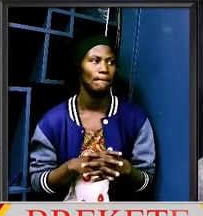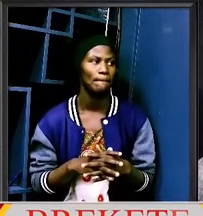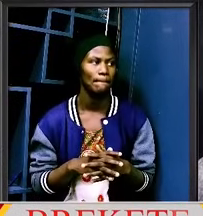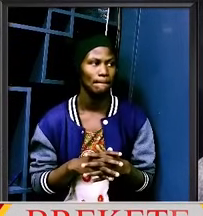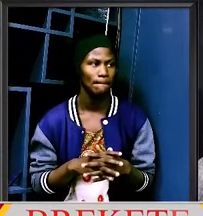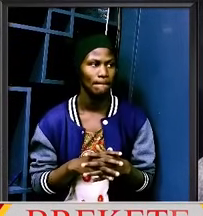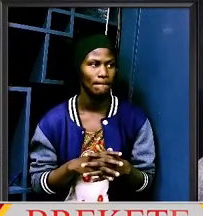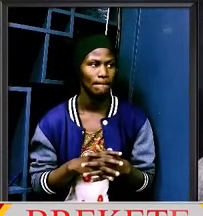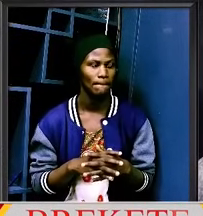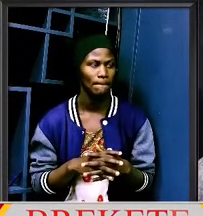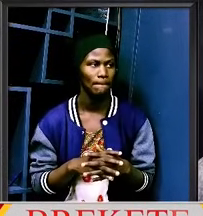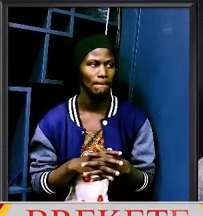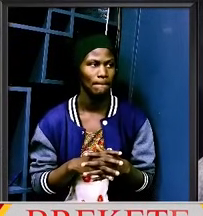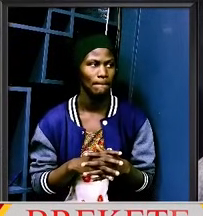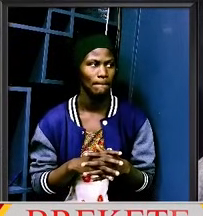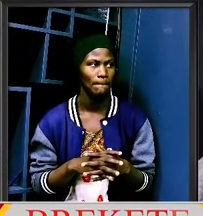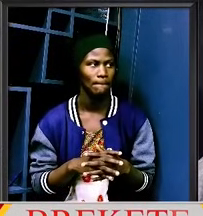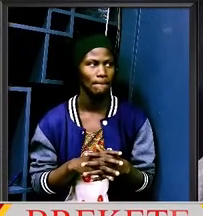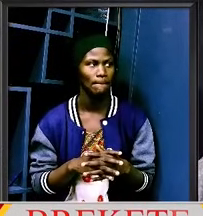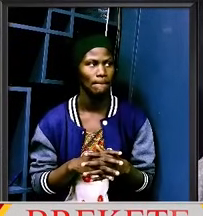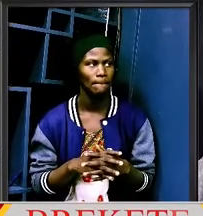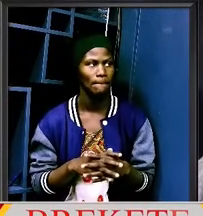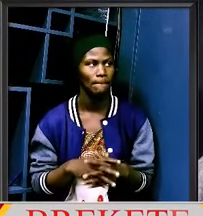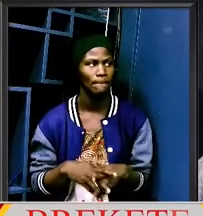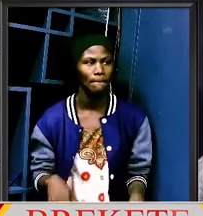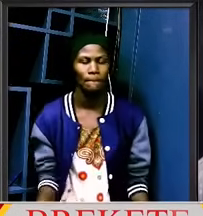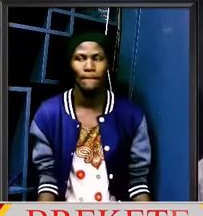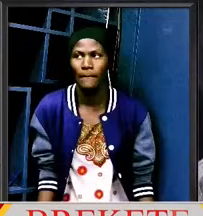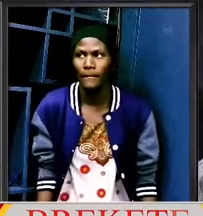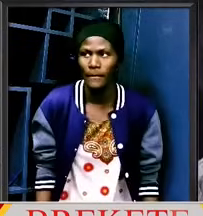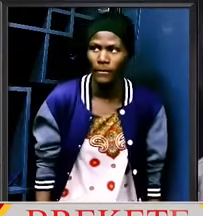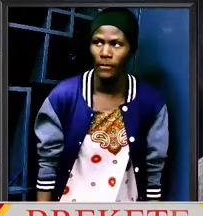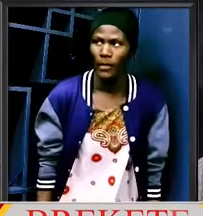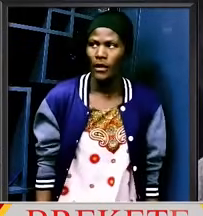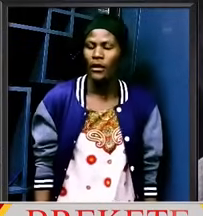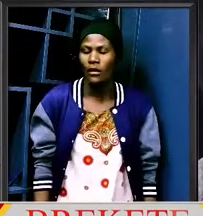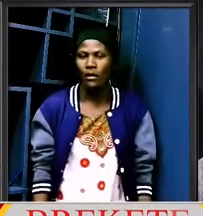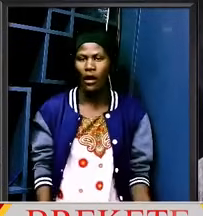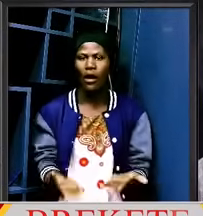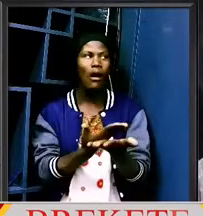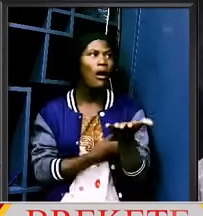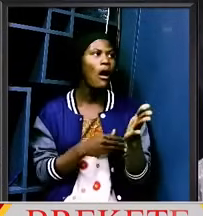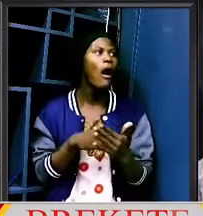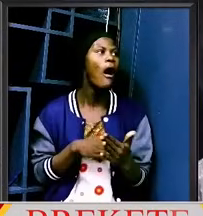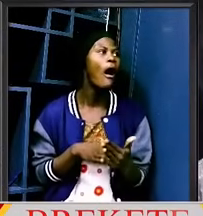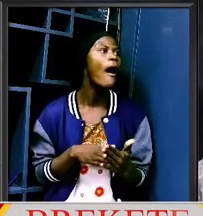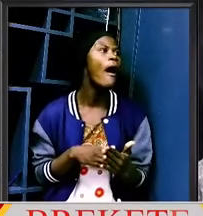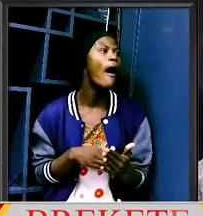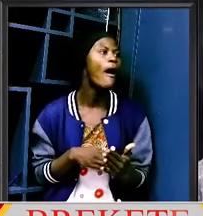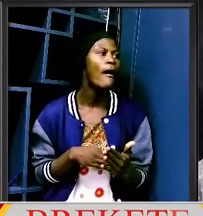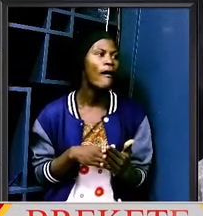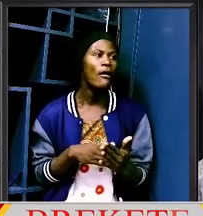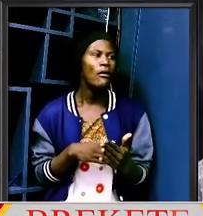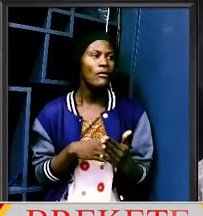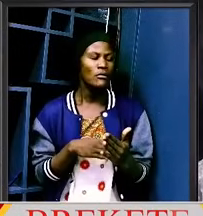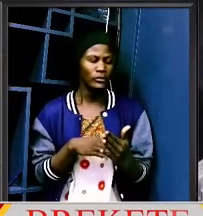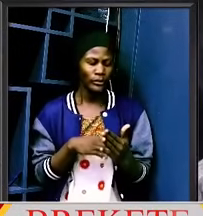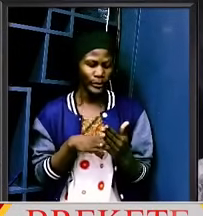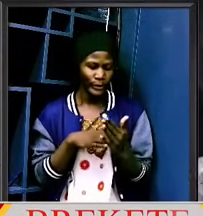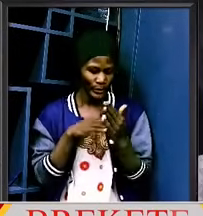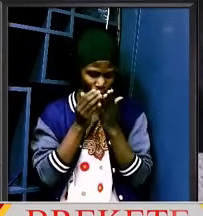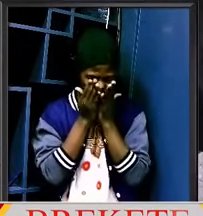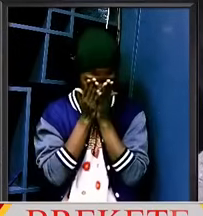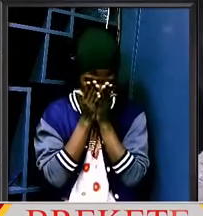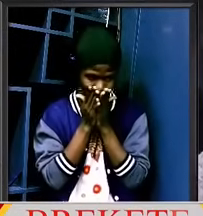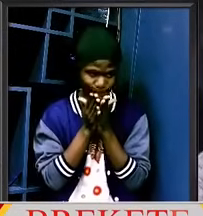Now, anybody we talk, say, make we do like this, he go follow us, do like that. Hello, good morning. The way he talk, he say,